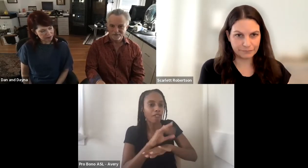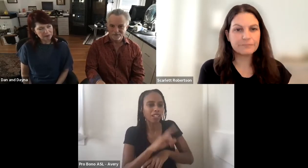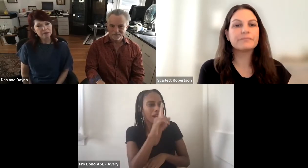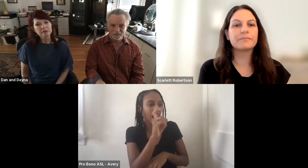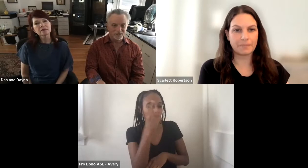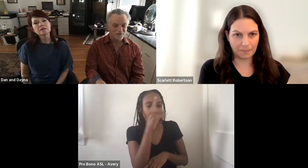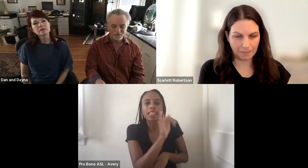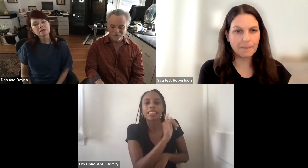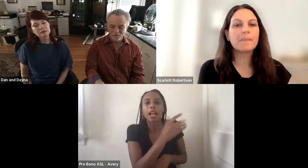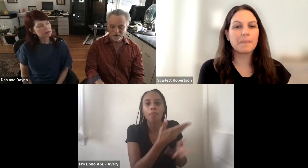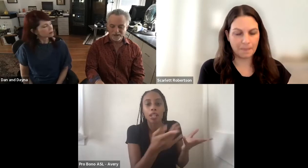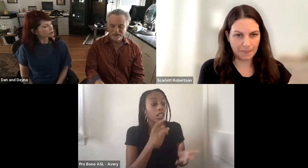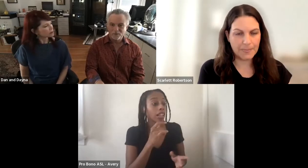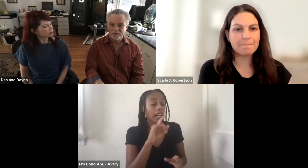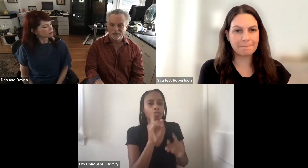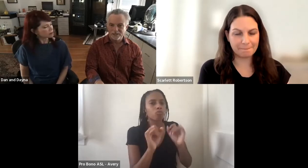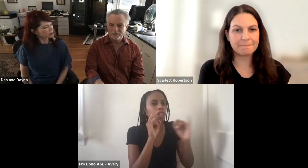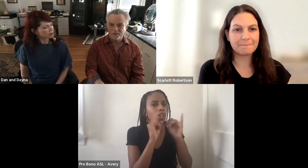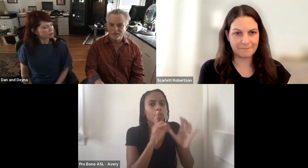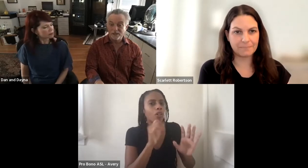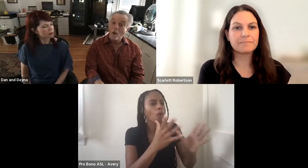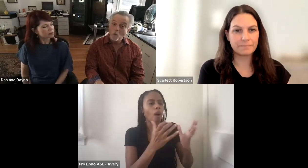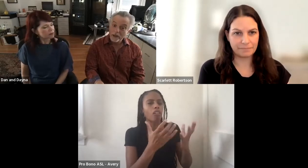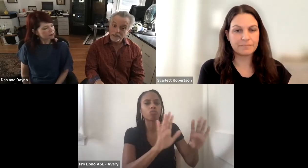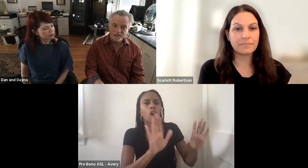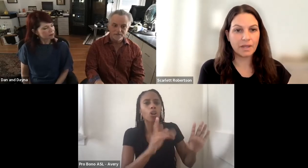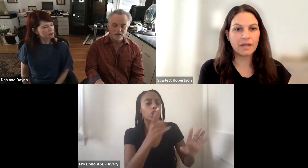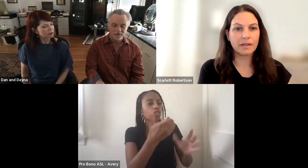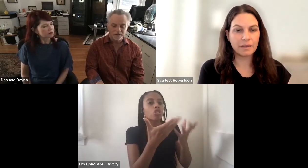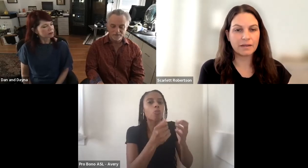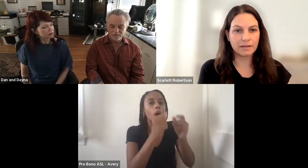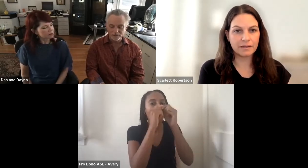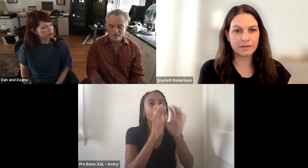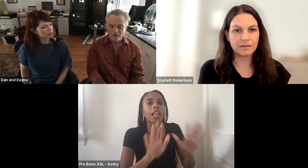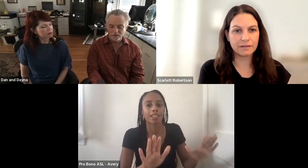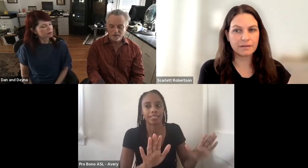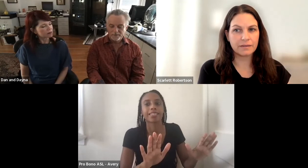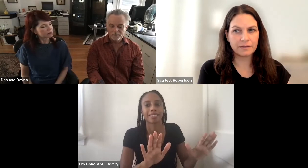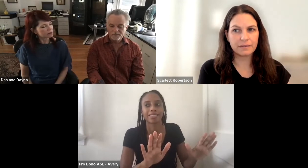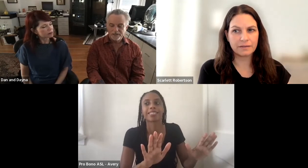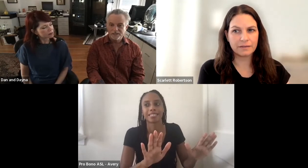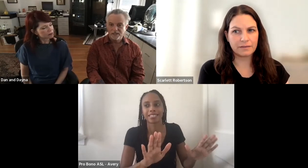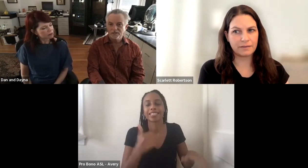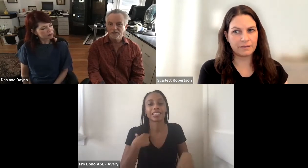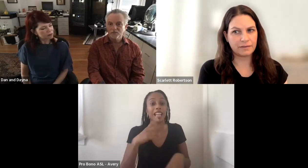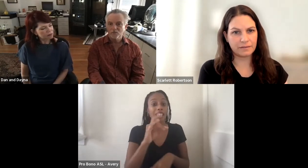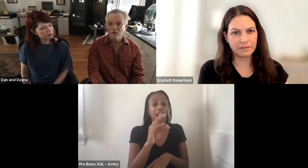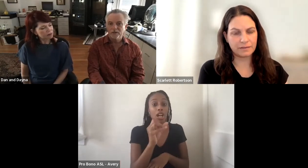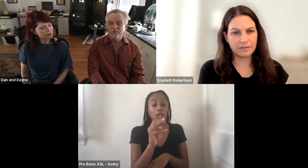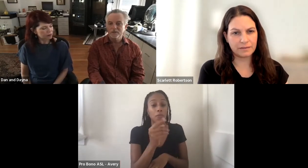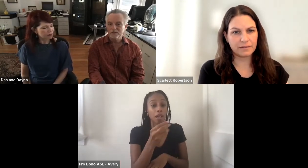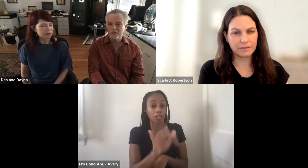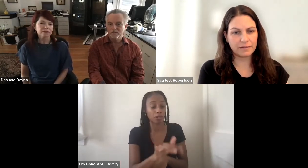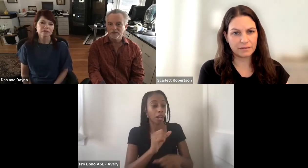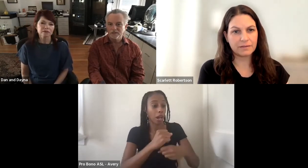want an interview, say you don't want anything more than a tacit blessing, which, as documentary filmmakers know, would be essential in working